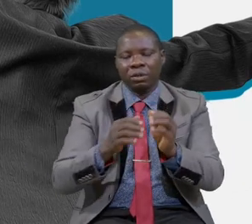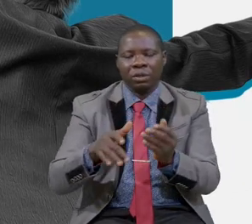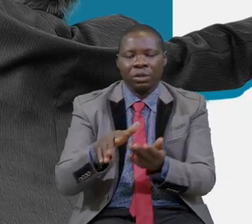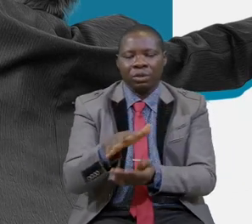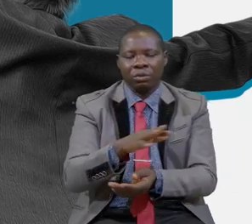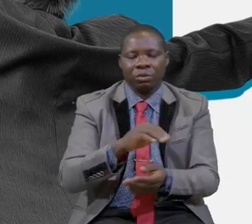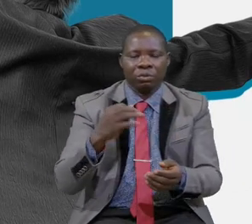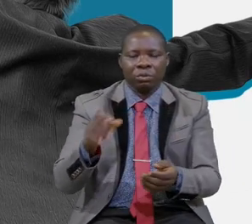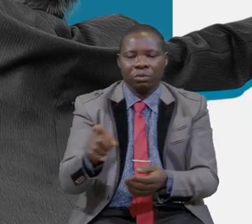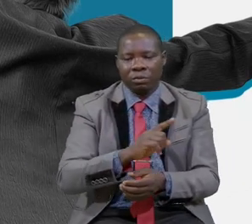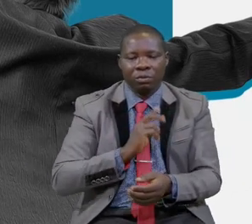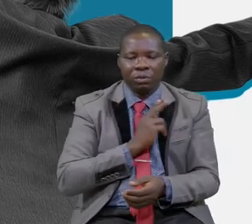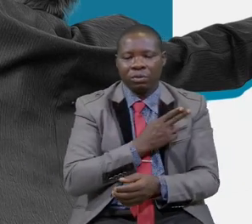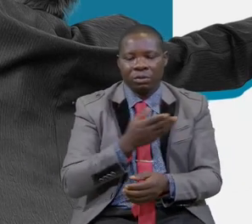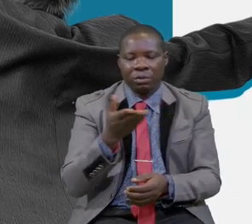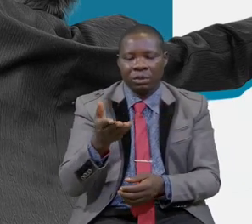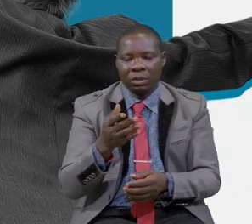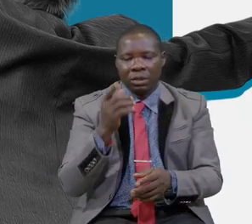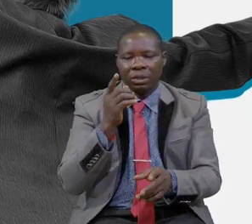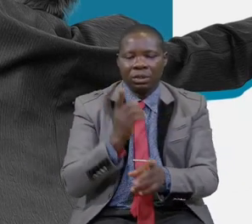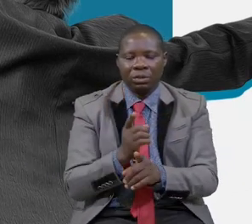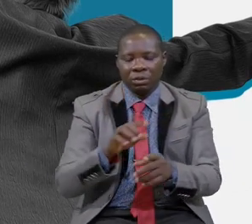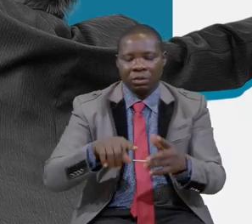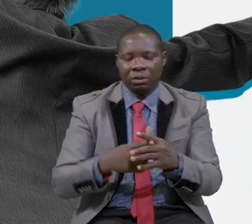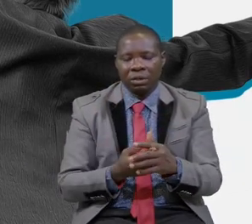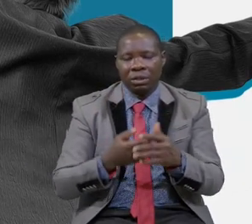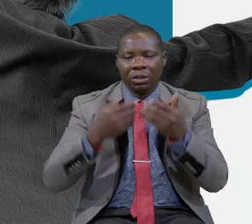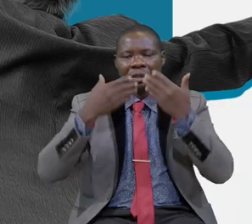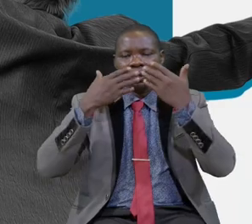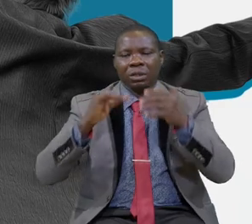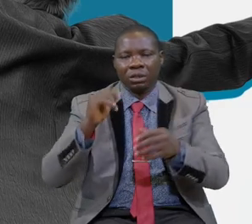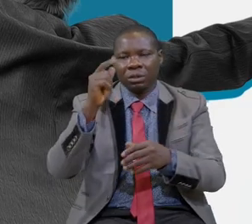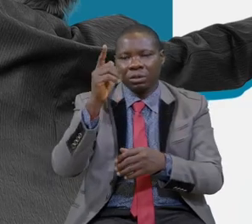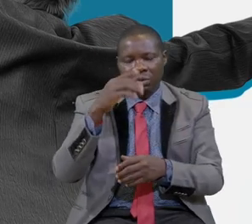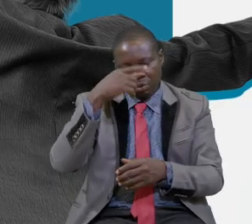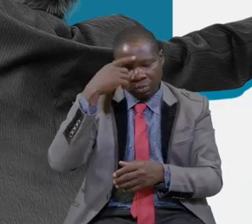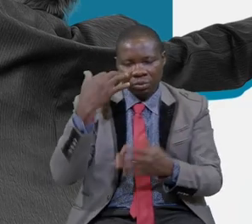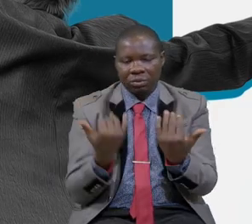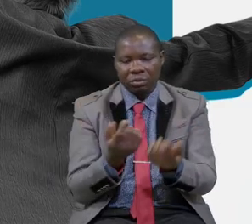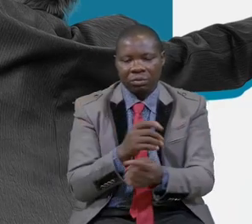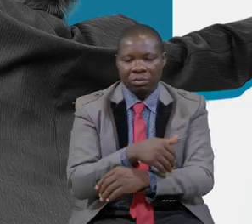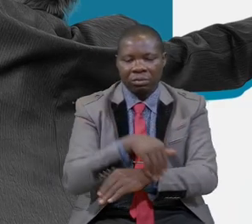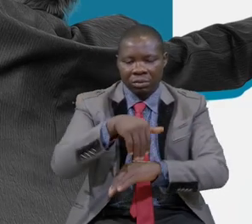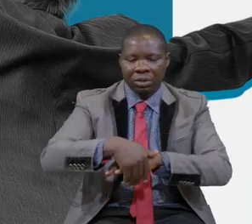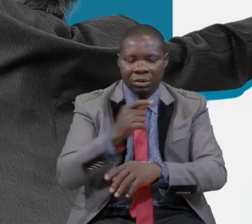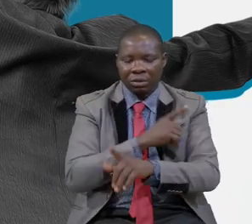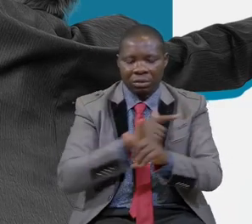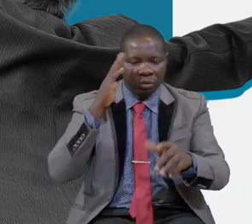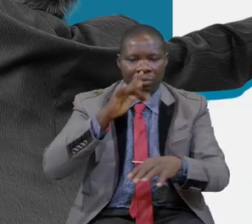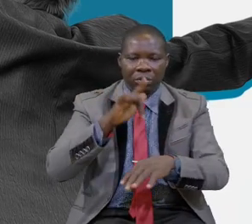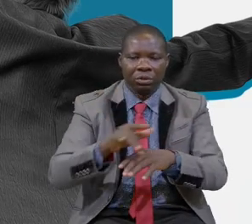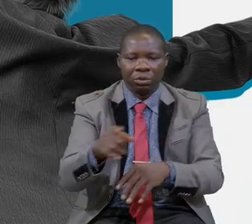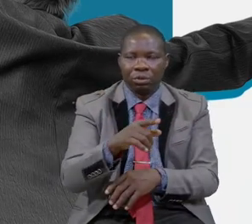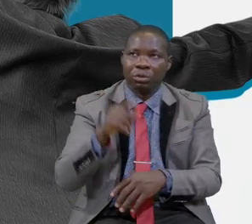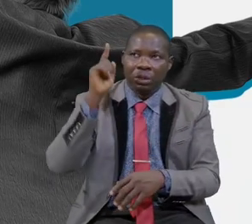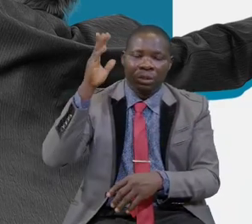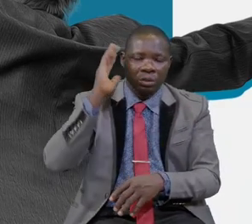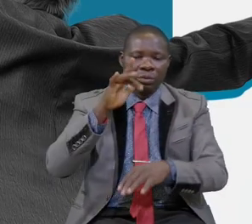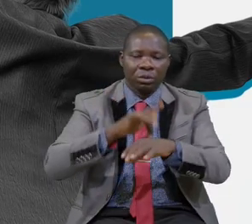start thanking God, because tonight the Lord is going to touch you. He is going to touch you.